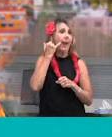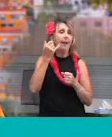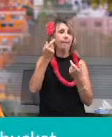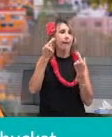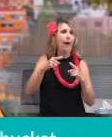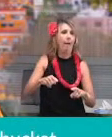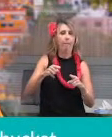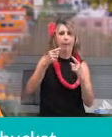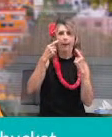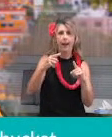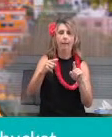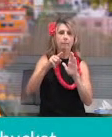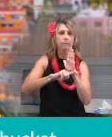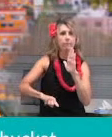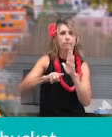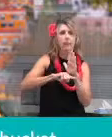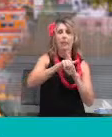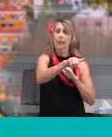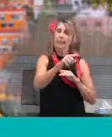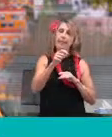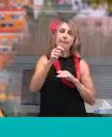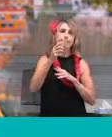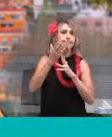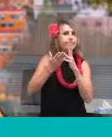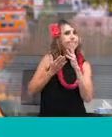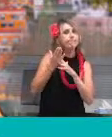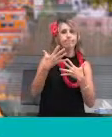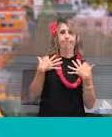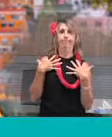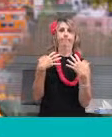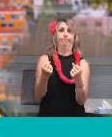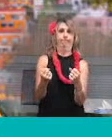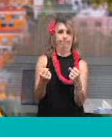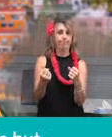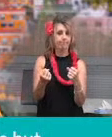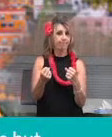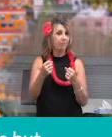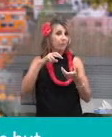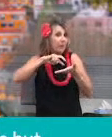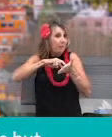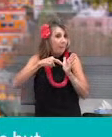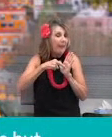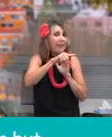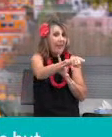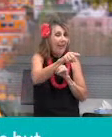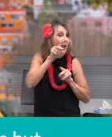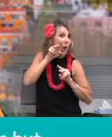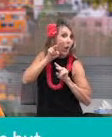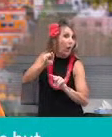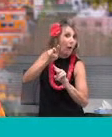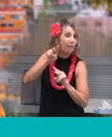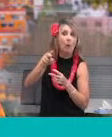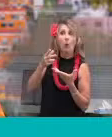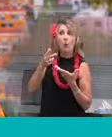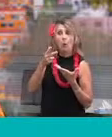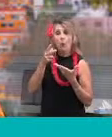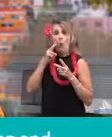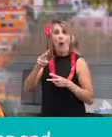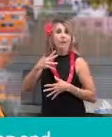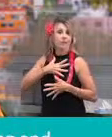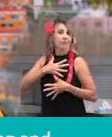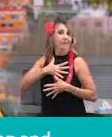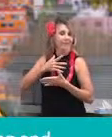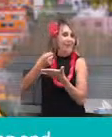disappointment, which is a good thing because his bucket list includes spending time watching the Toronto Maple Leafs. But that's not